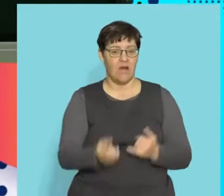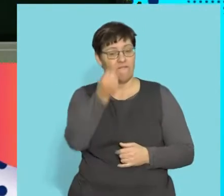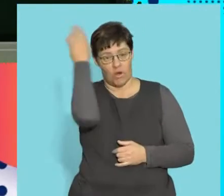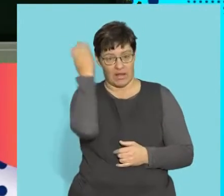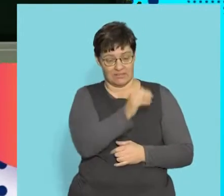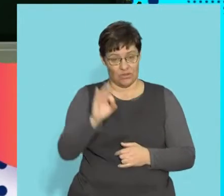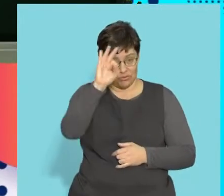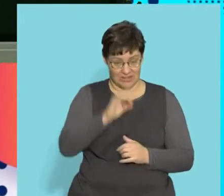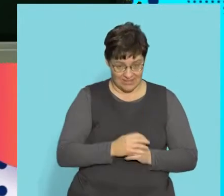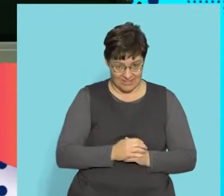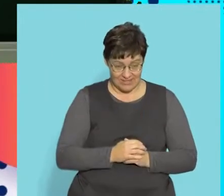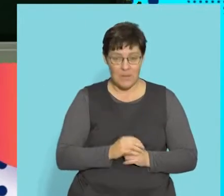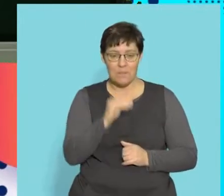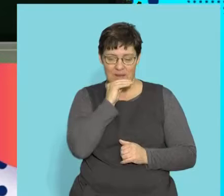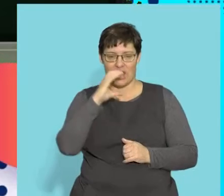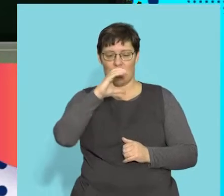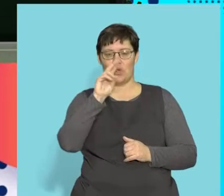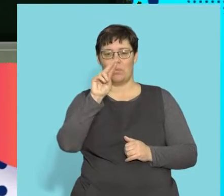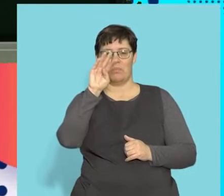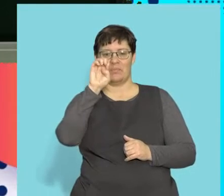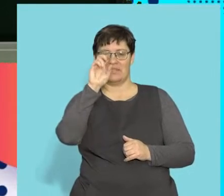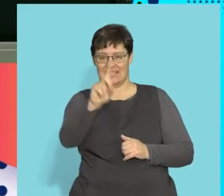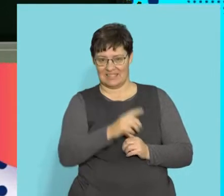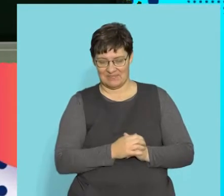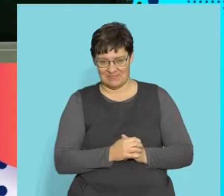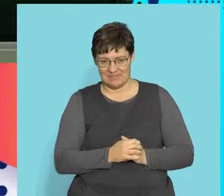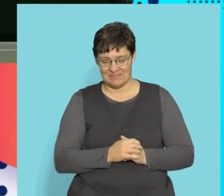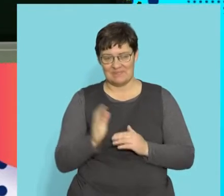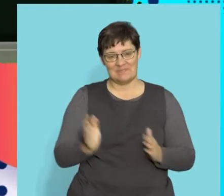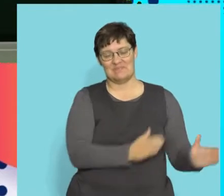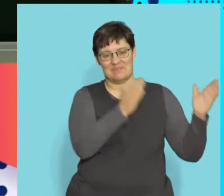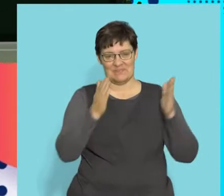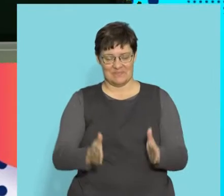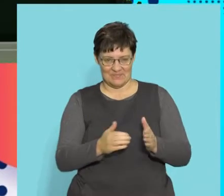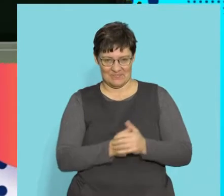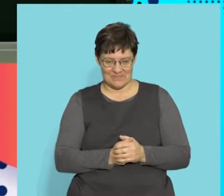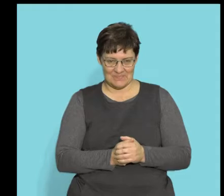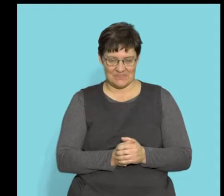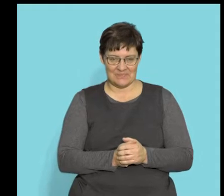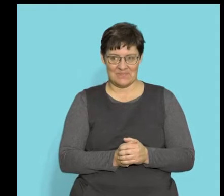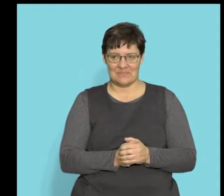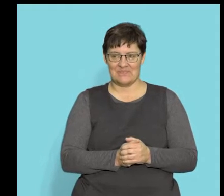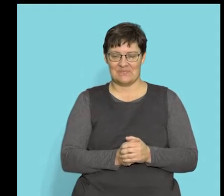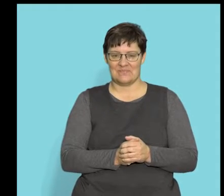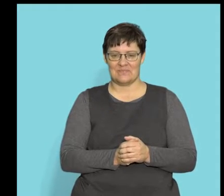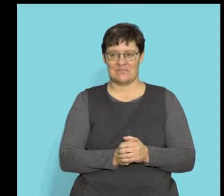cubed. So centimeters cubed. Great, let's look at the next example.